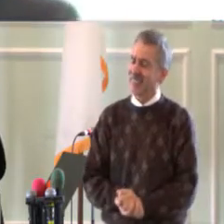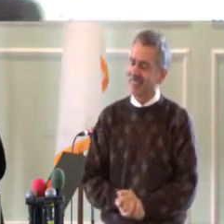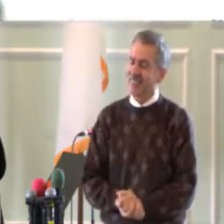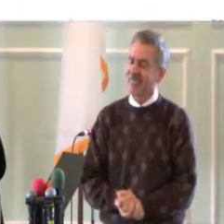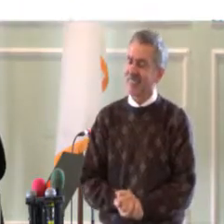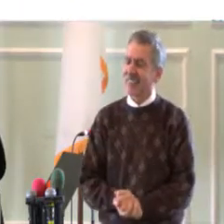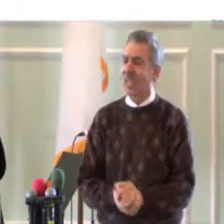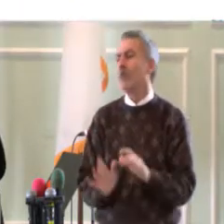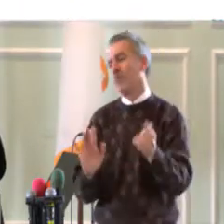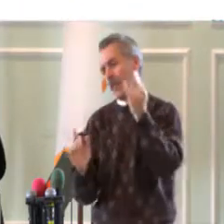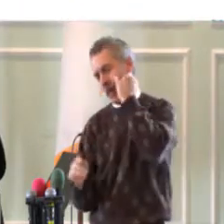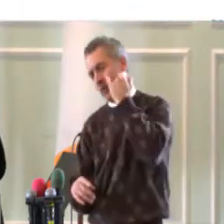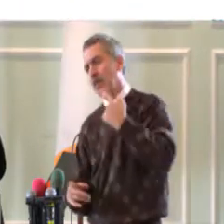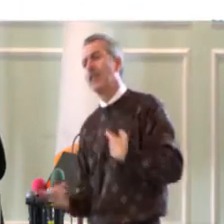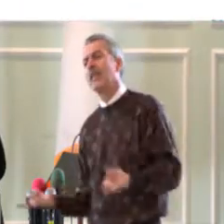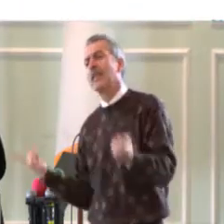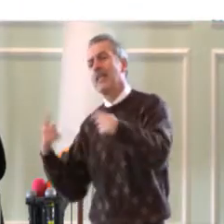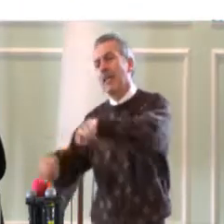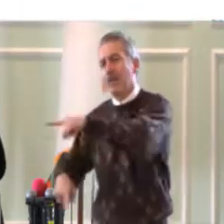that